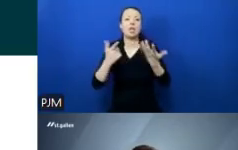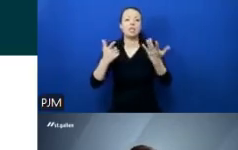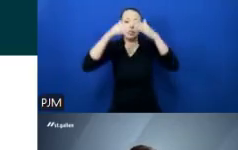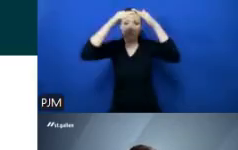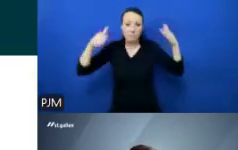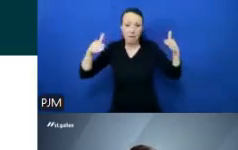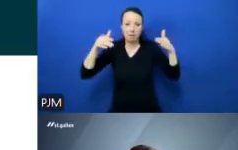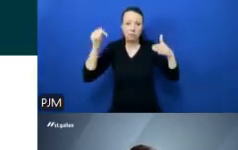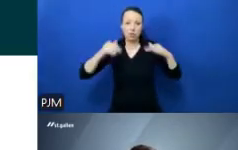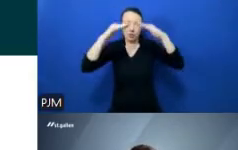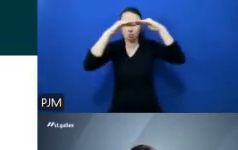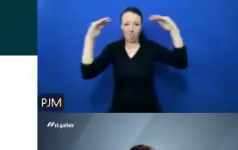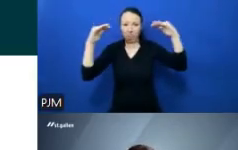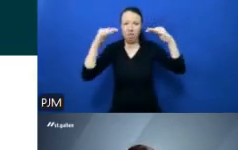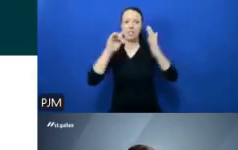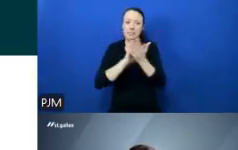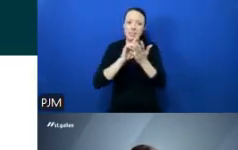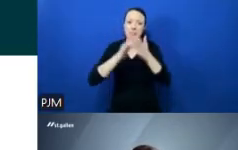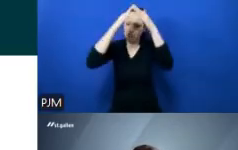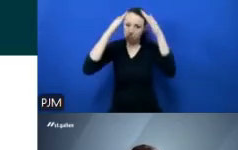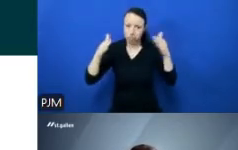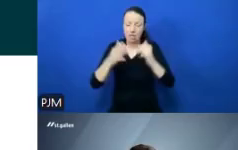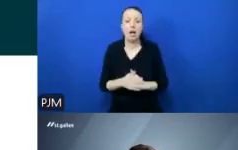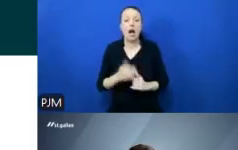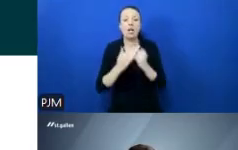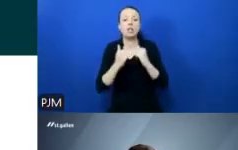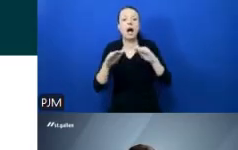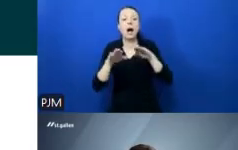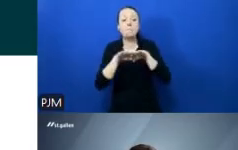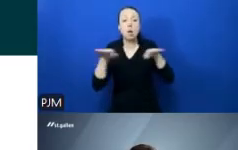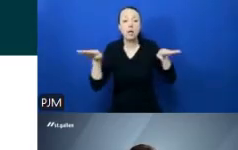the roofs have to be the slope roofs, whereas